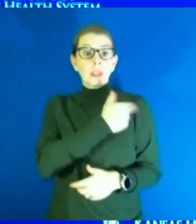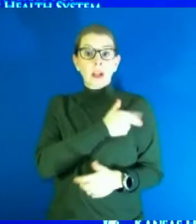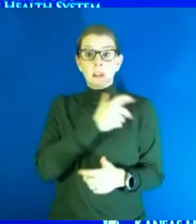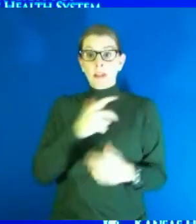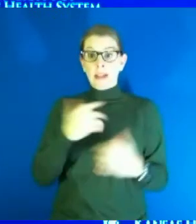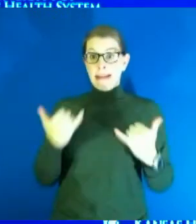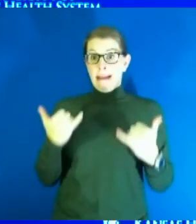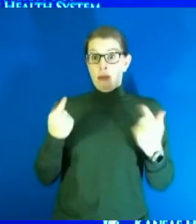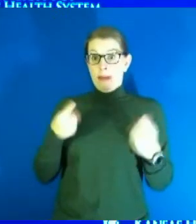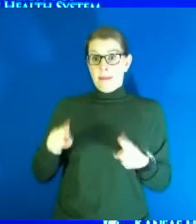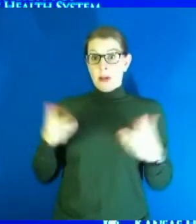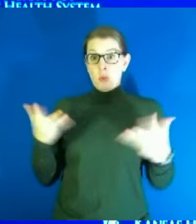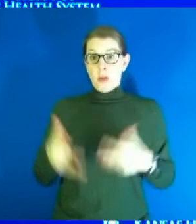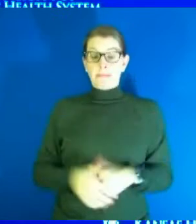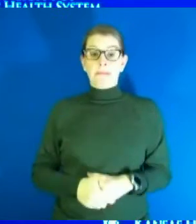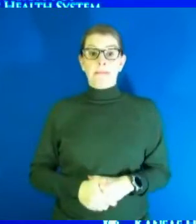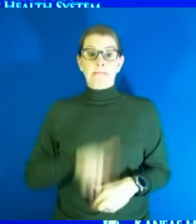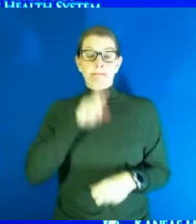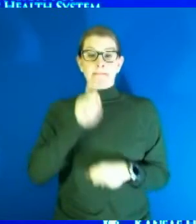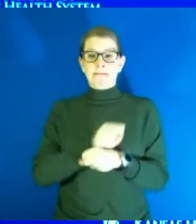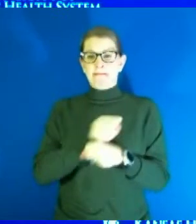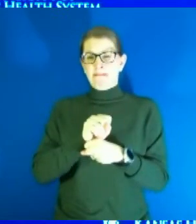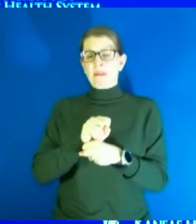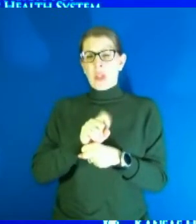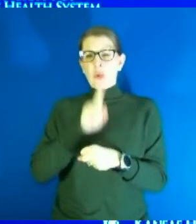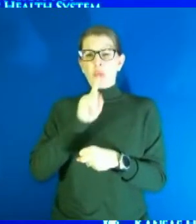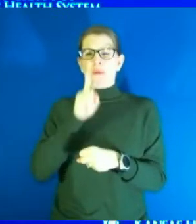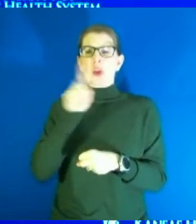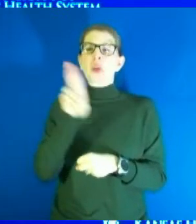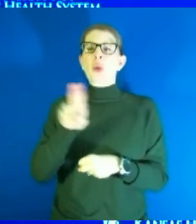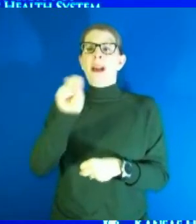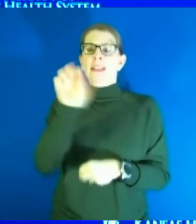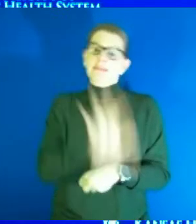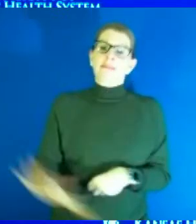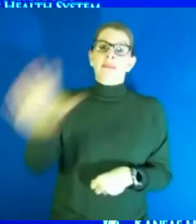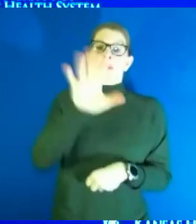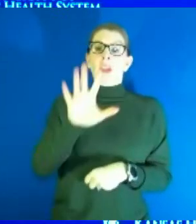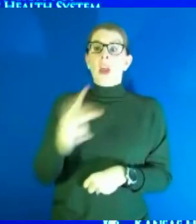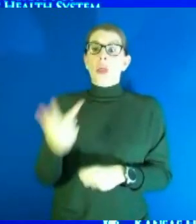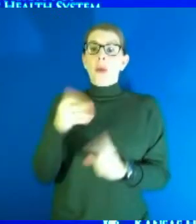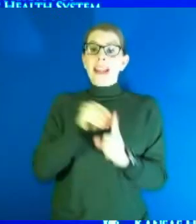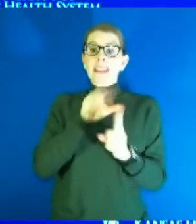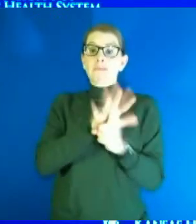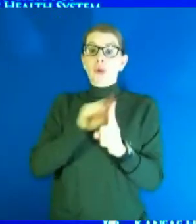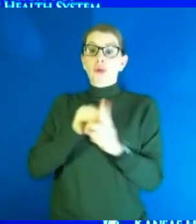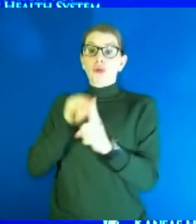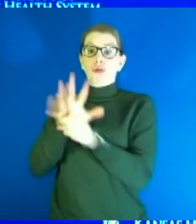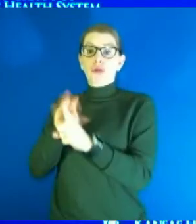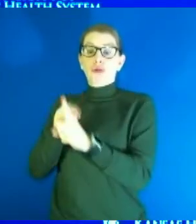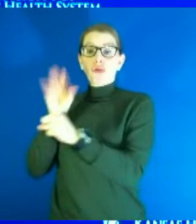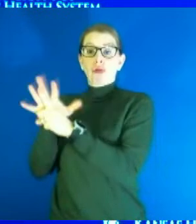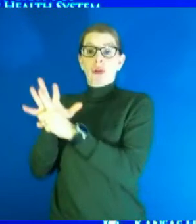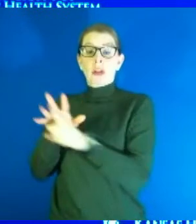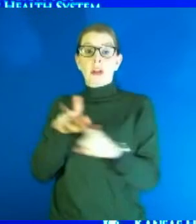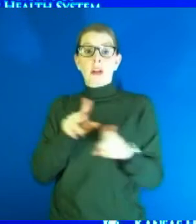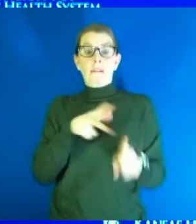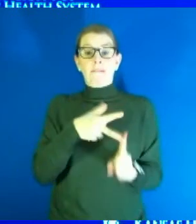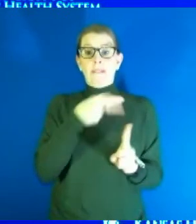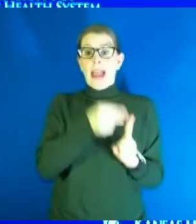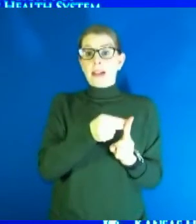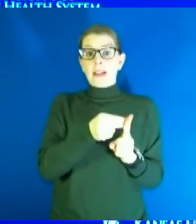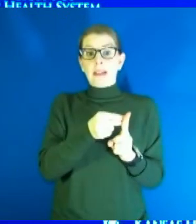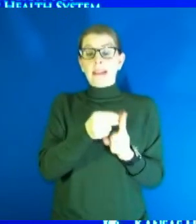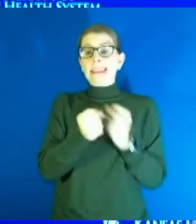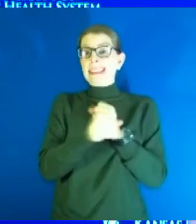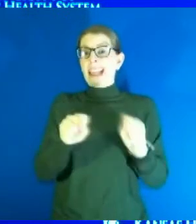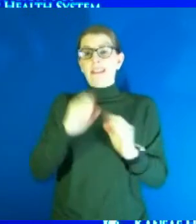really true throughout the United States, is those people that have had 3 exposures, really, and vaccination is going to be the safest